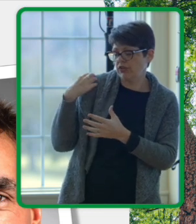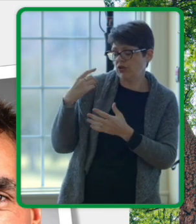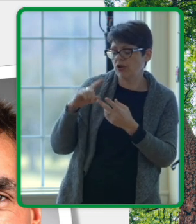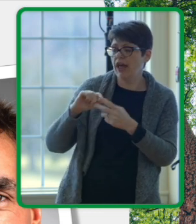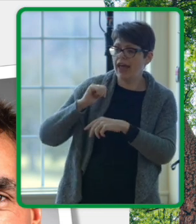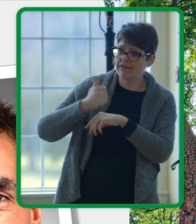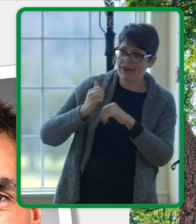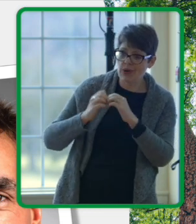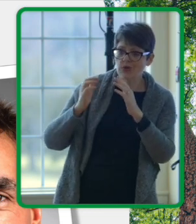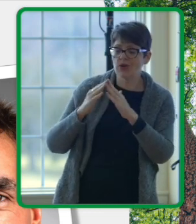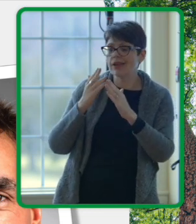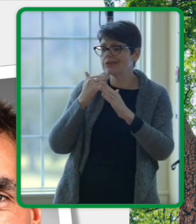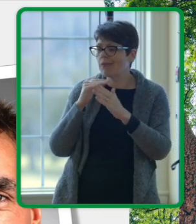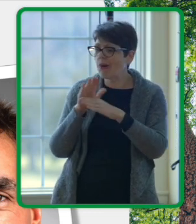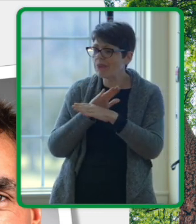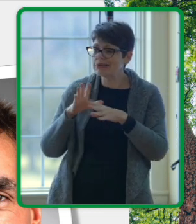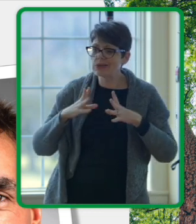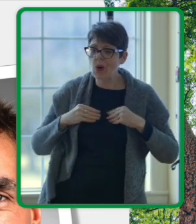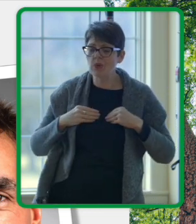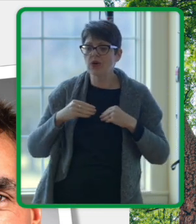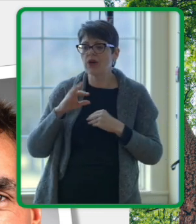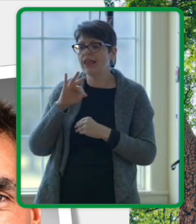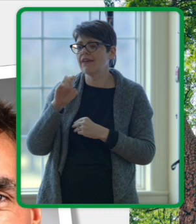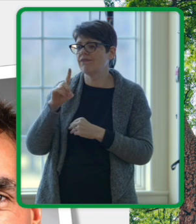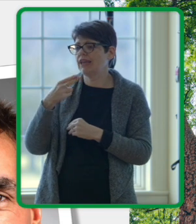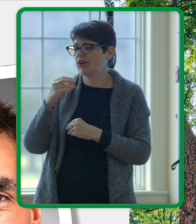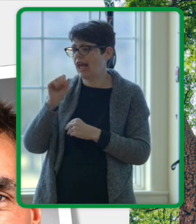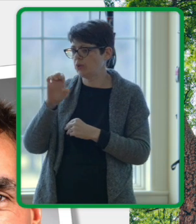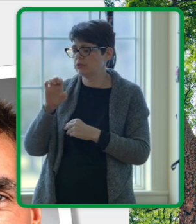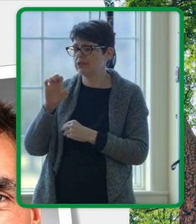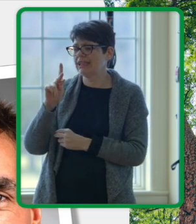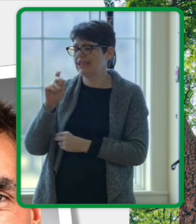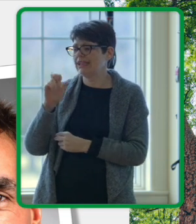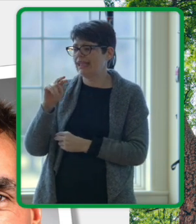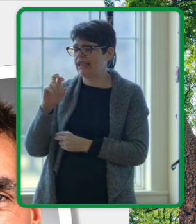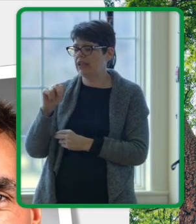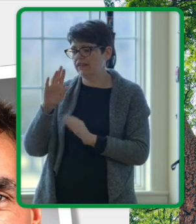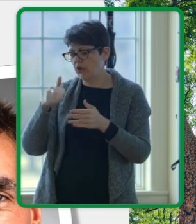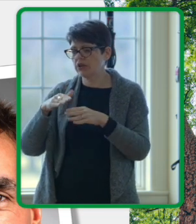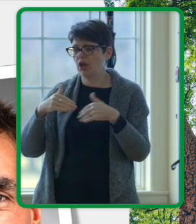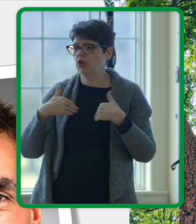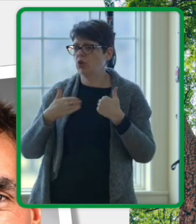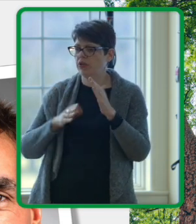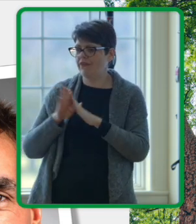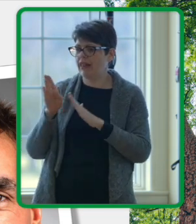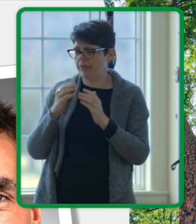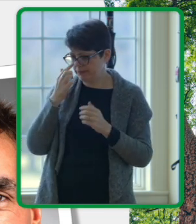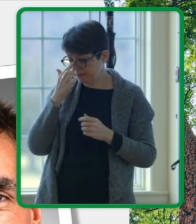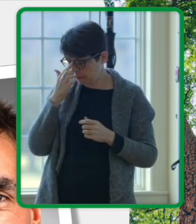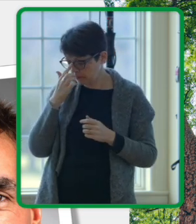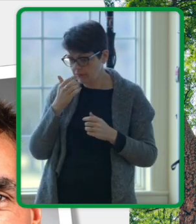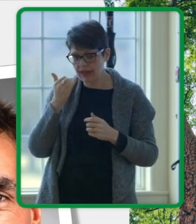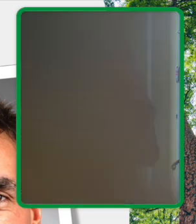small business owner for the Field House at Canaan, which is an indoor sports facility focused on youth development. And